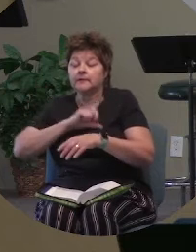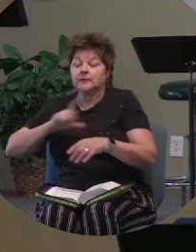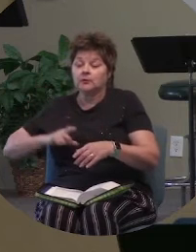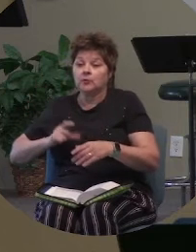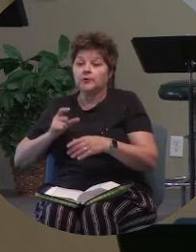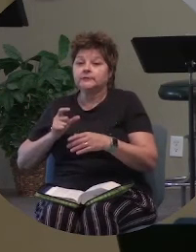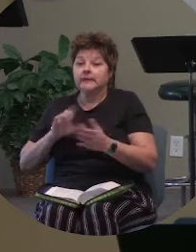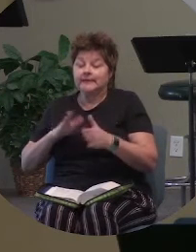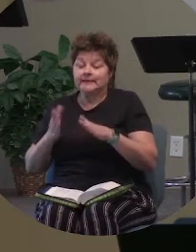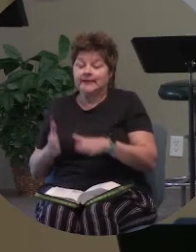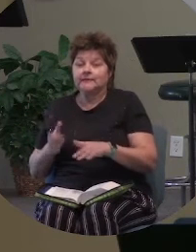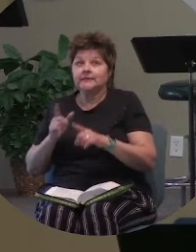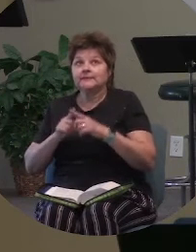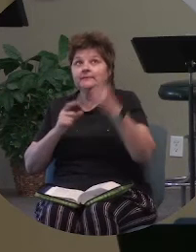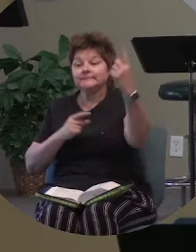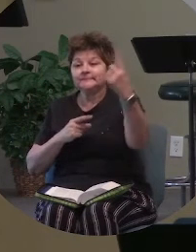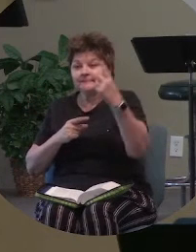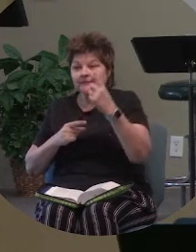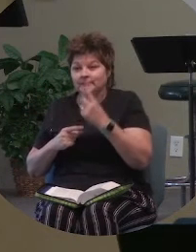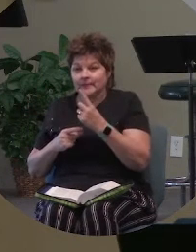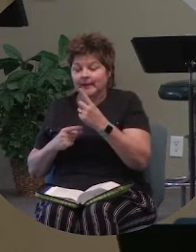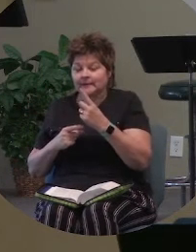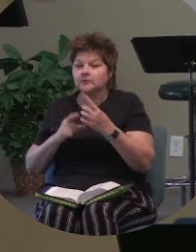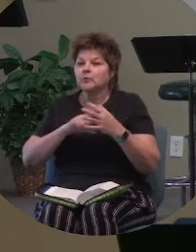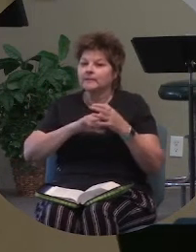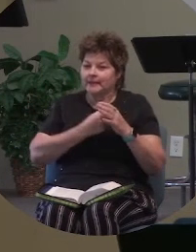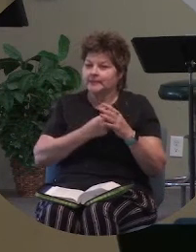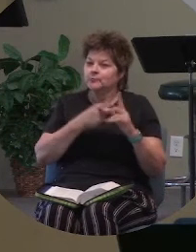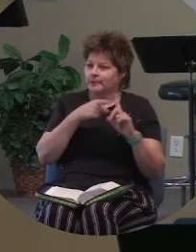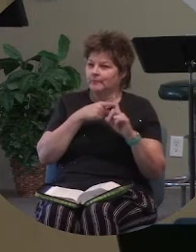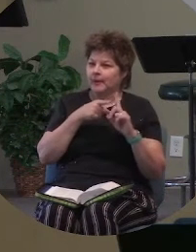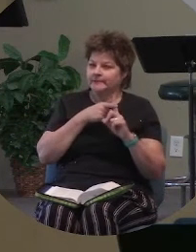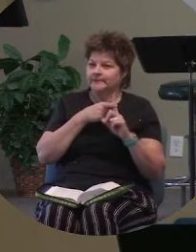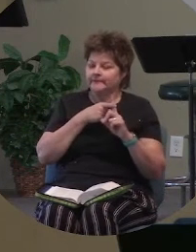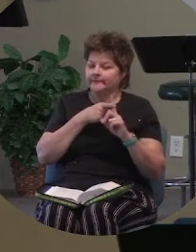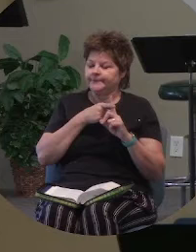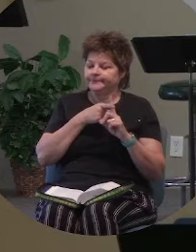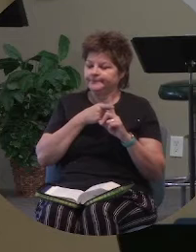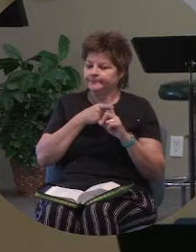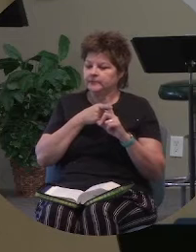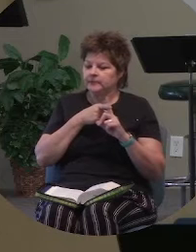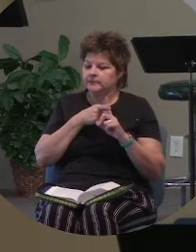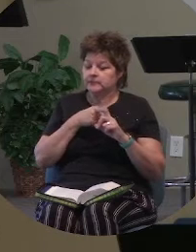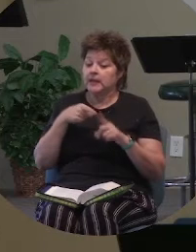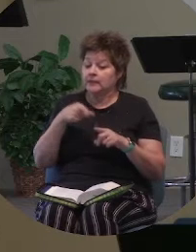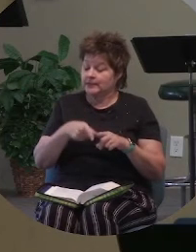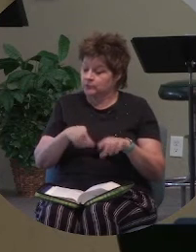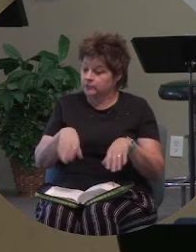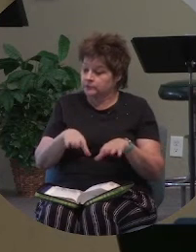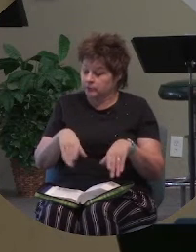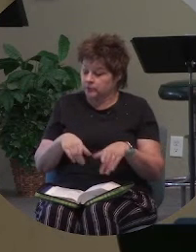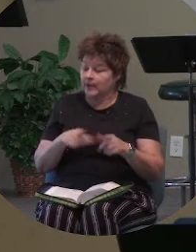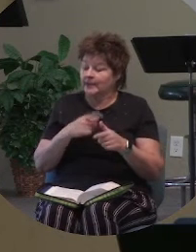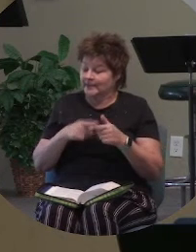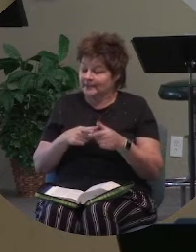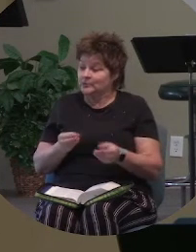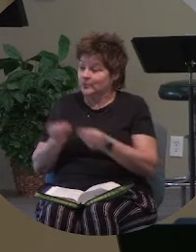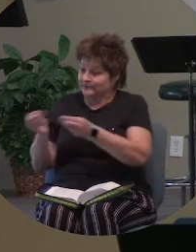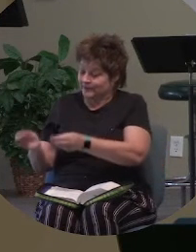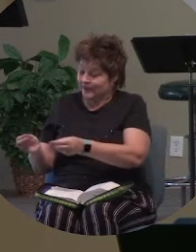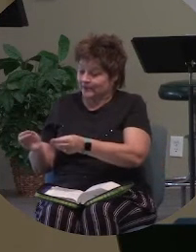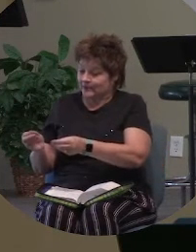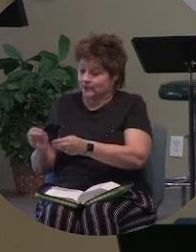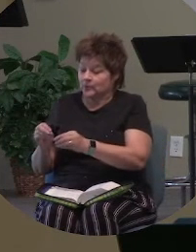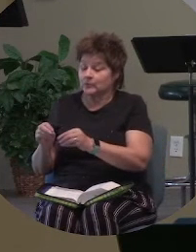comes.'" He begins with a very positive. This is what you do and this is what you get. When you do